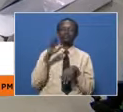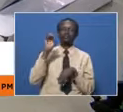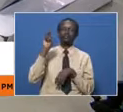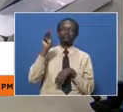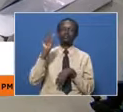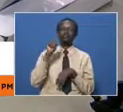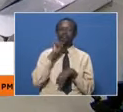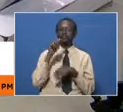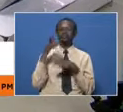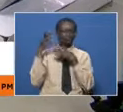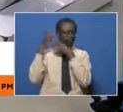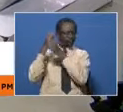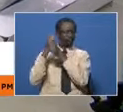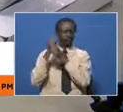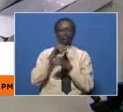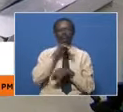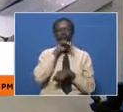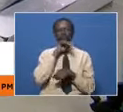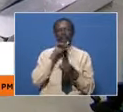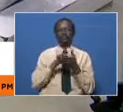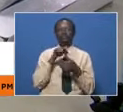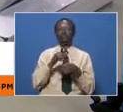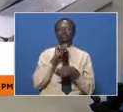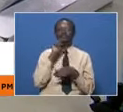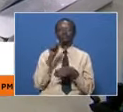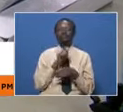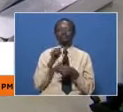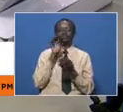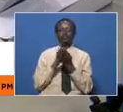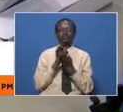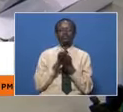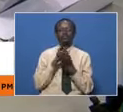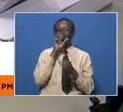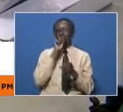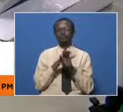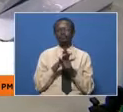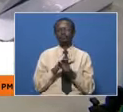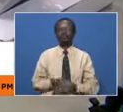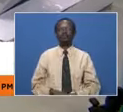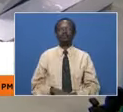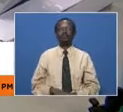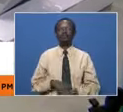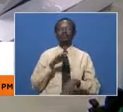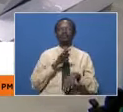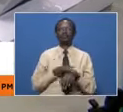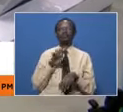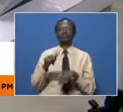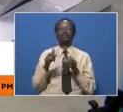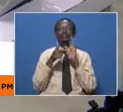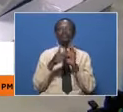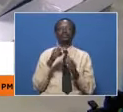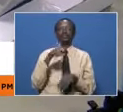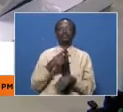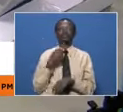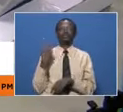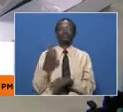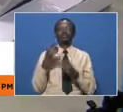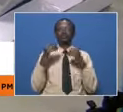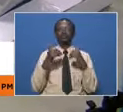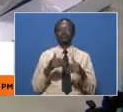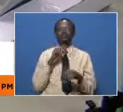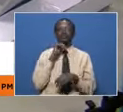trust deficit. Yeah. He never keeps his promise. Deban, on this show, I am the only one who is not a politician. But the one